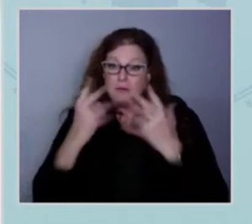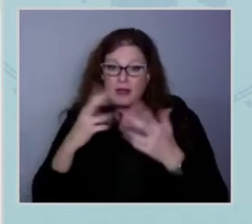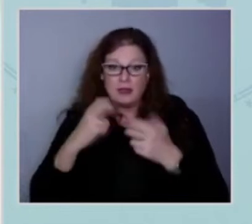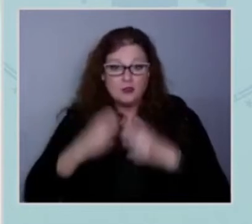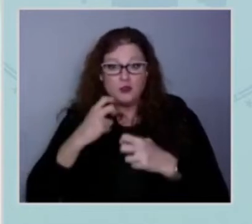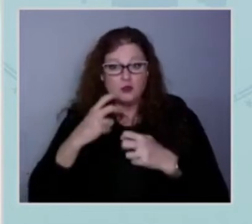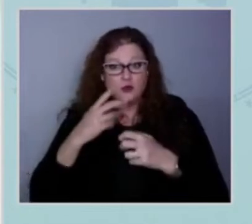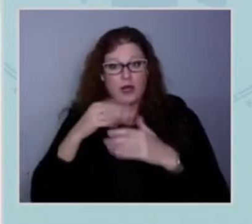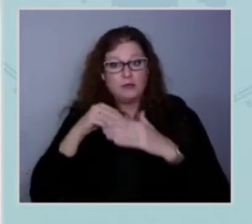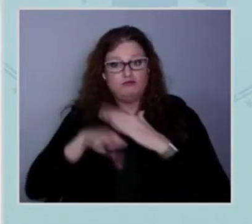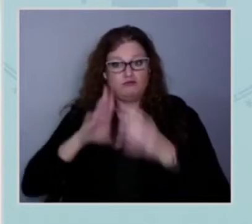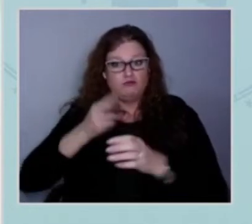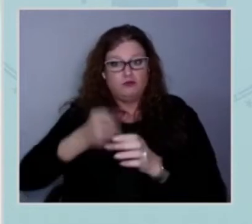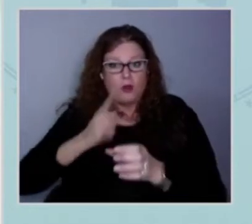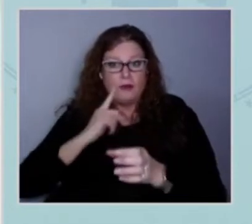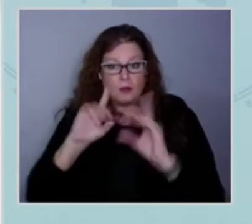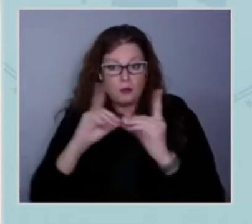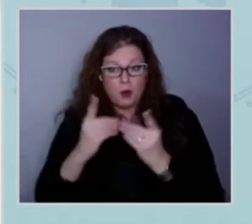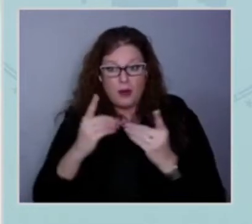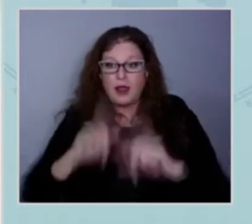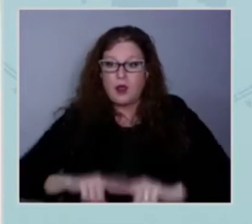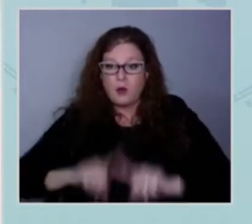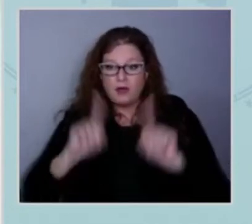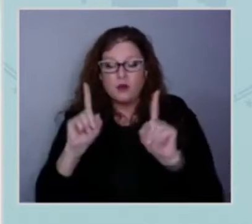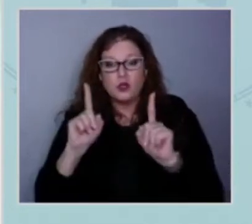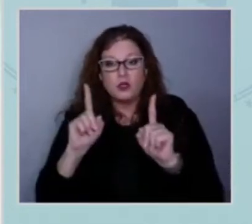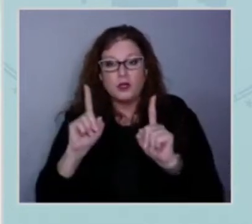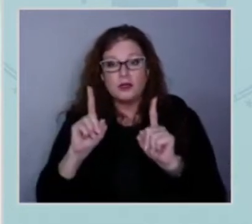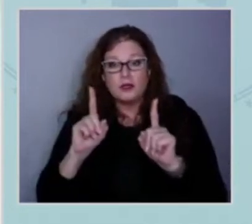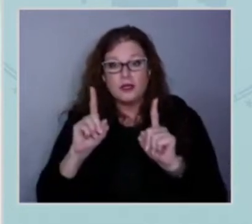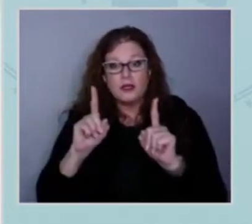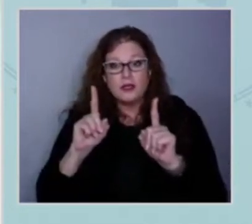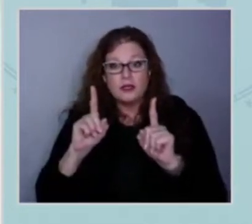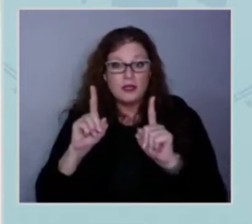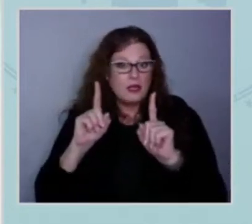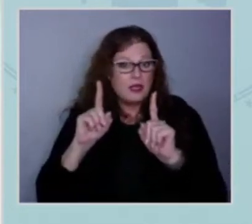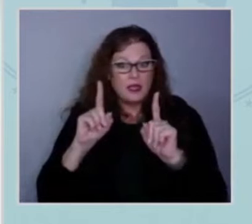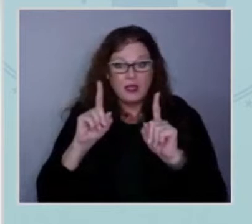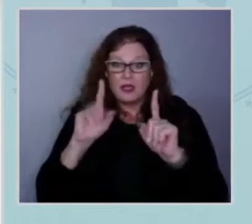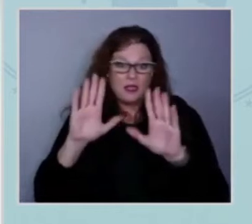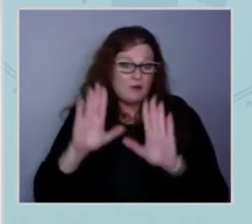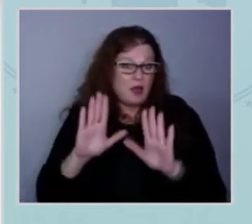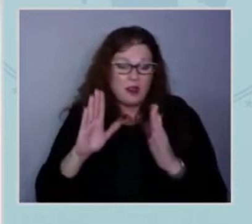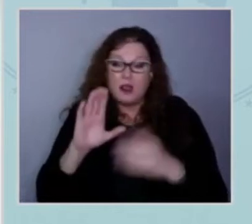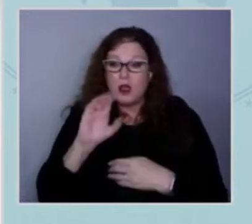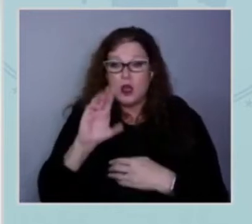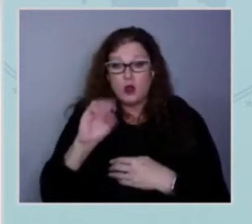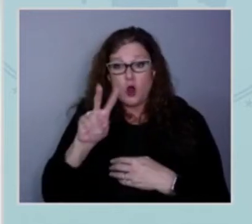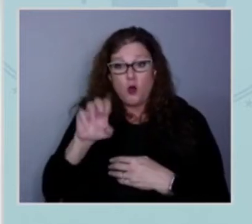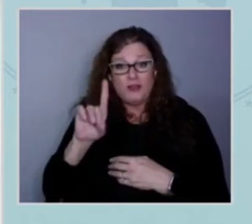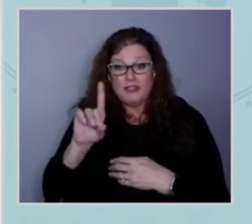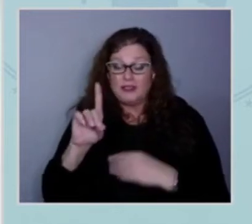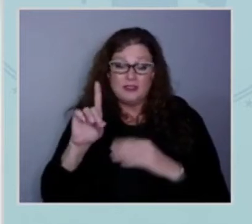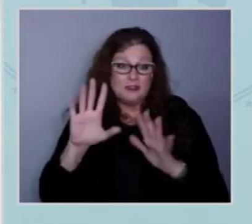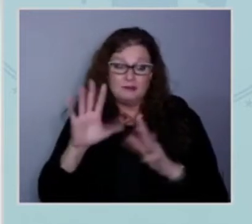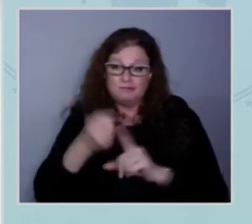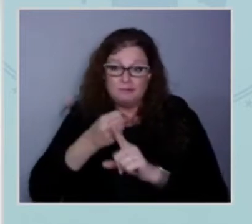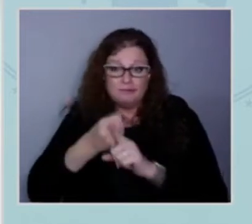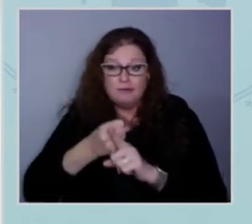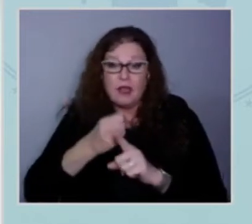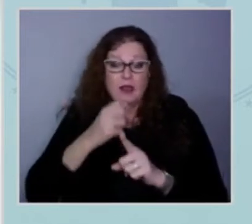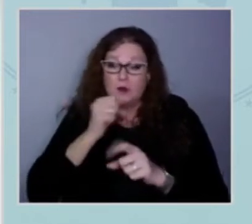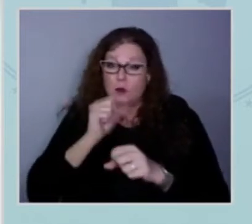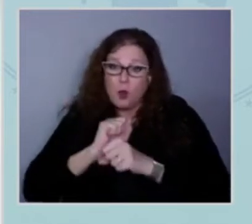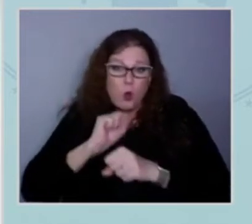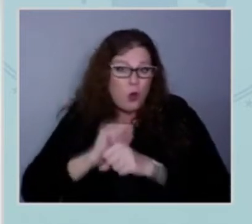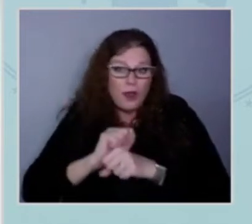the city had so many different issues when I first came into the department. However, COVID took a tremendous strain